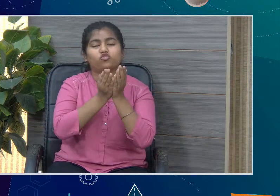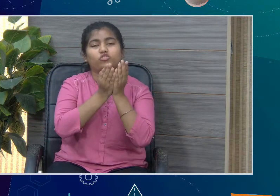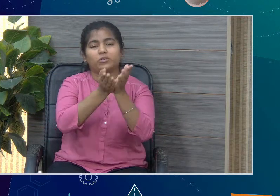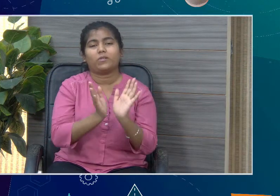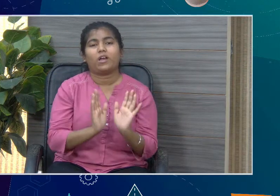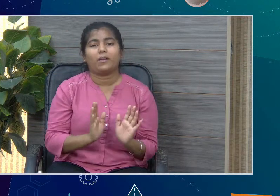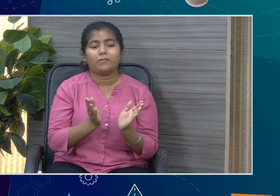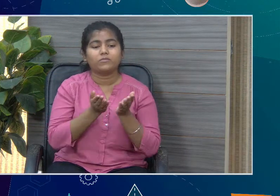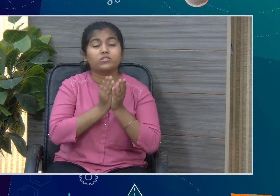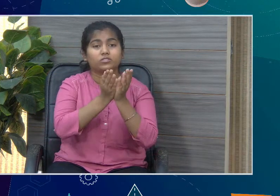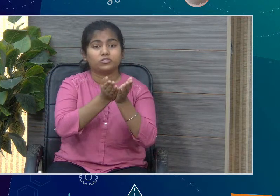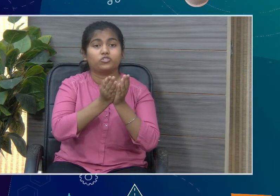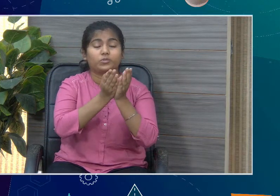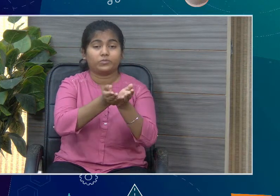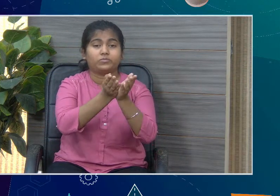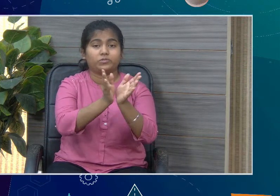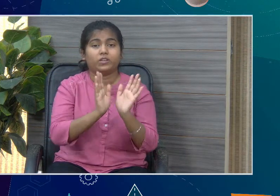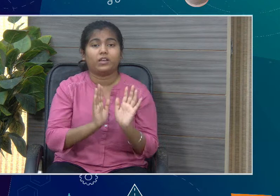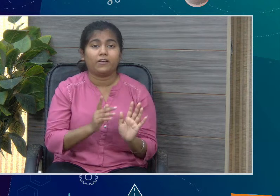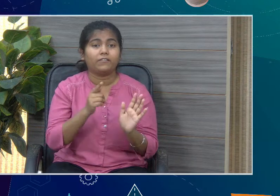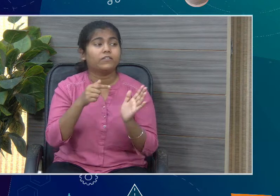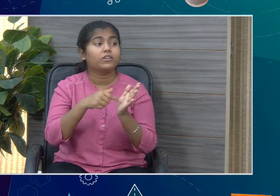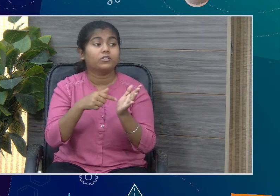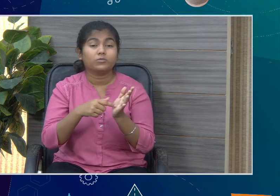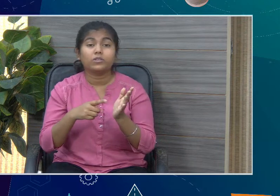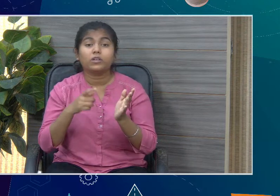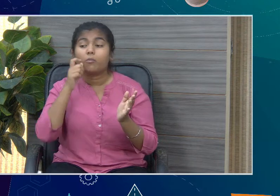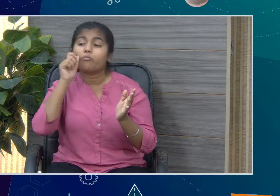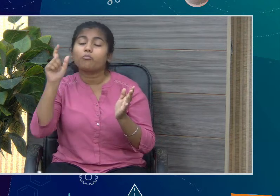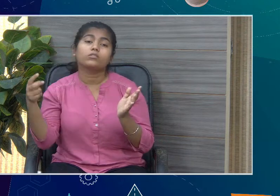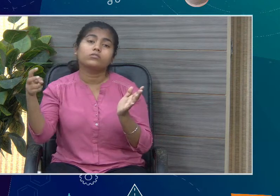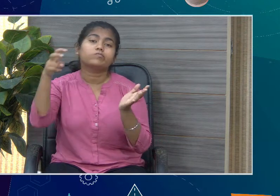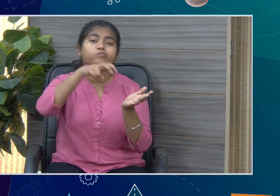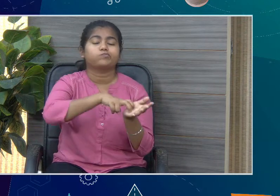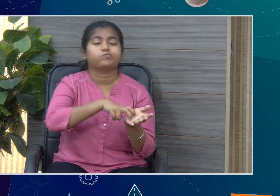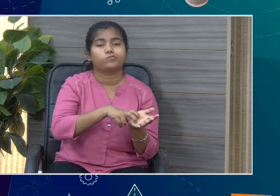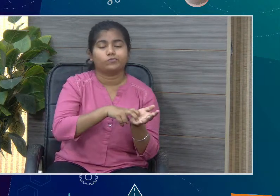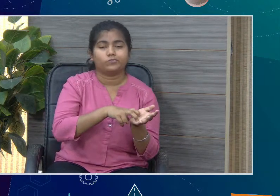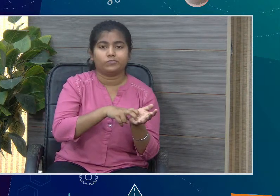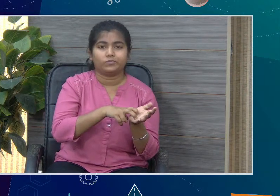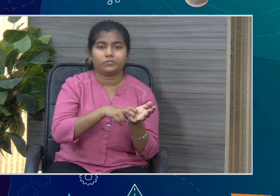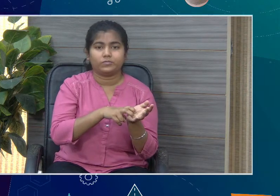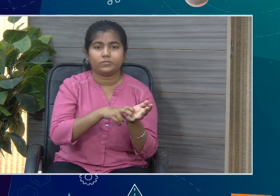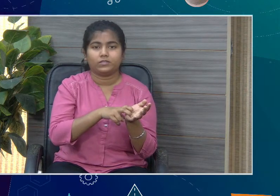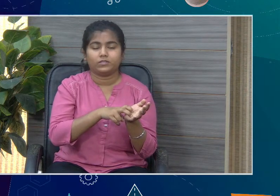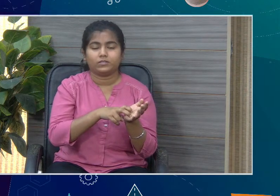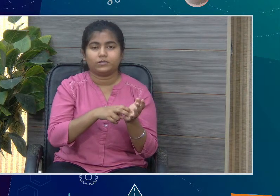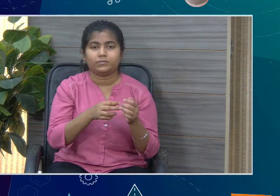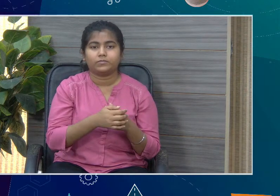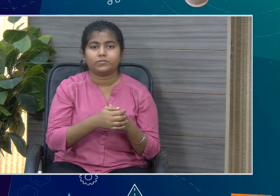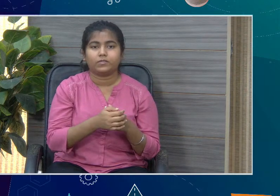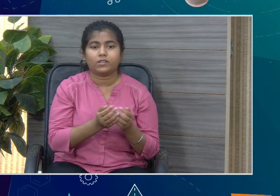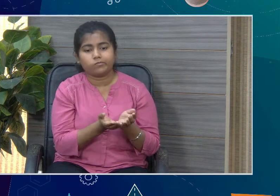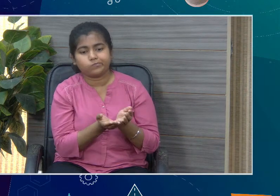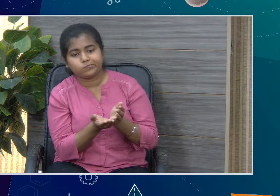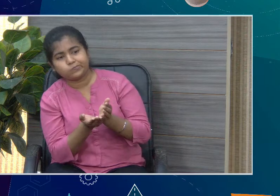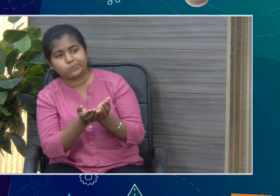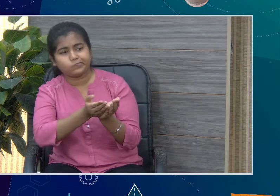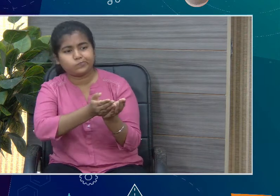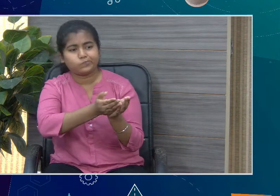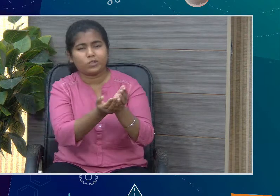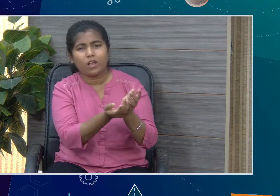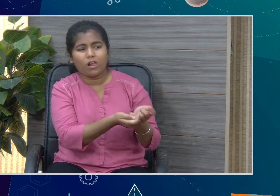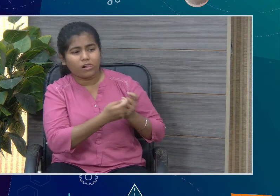which Robinson was traveling. He was sailing. Now, this ship, these